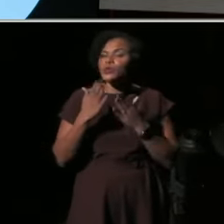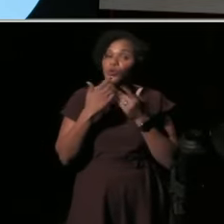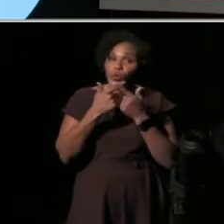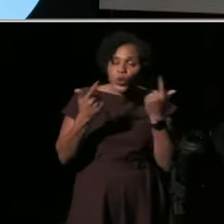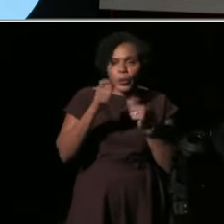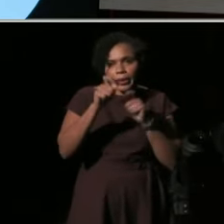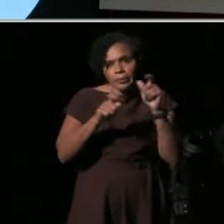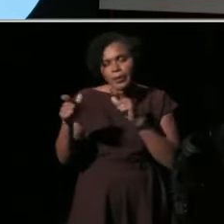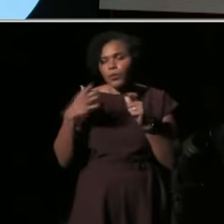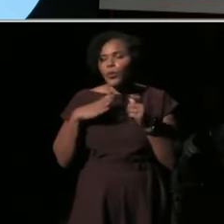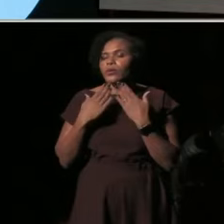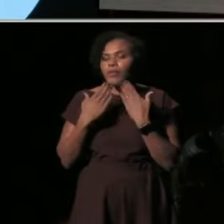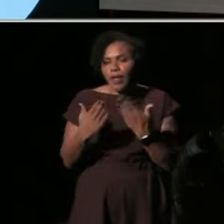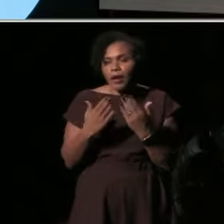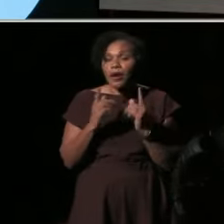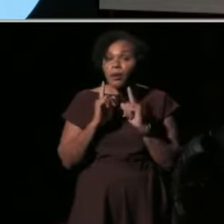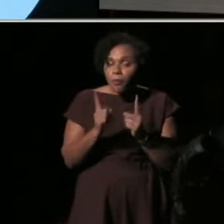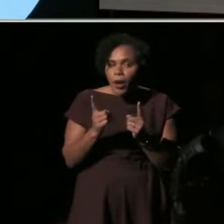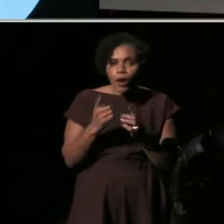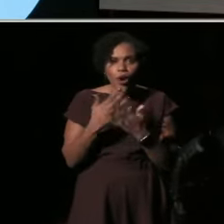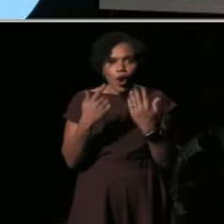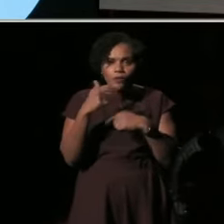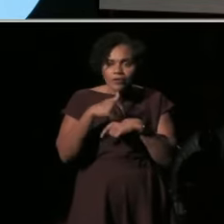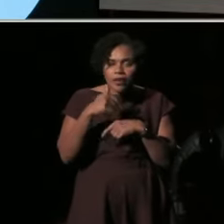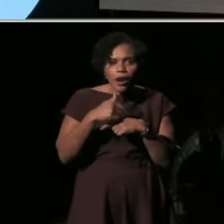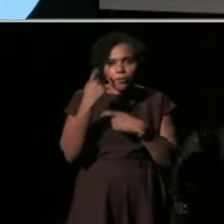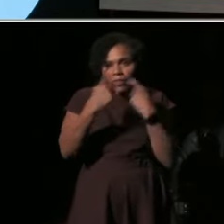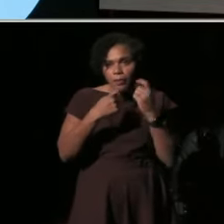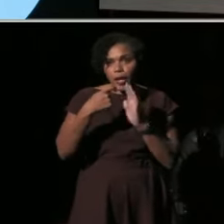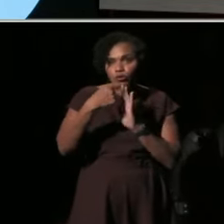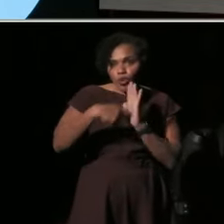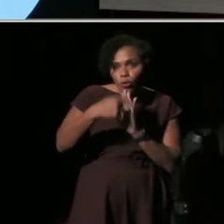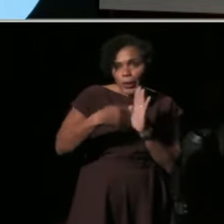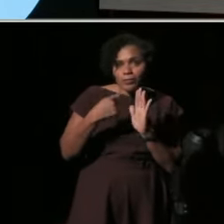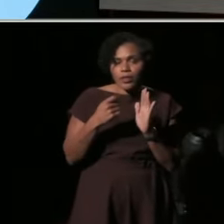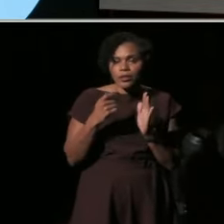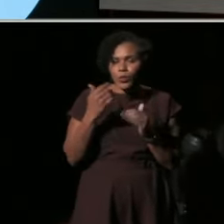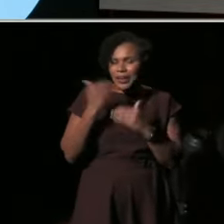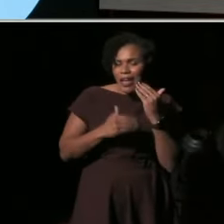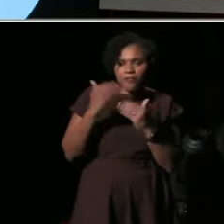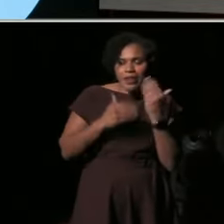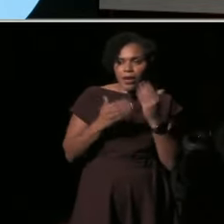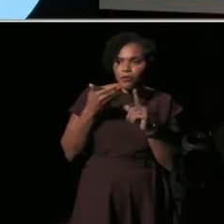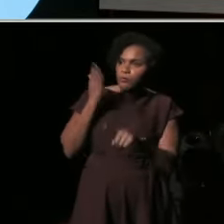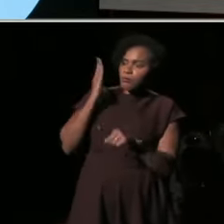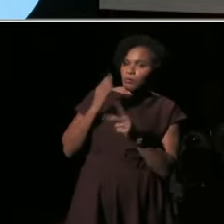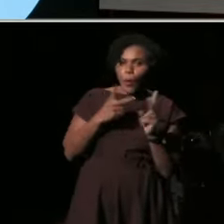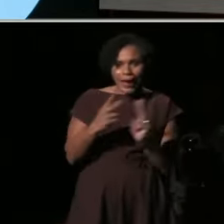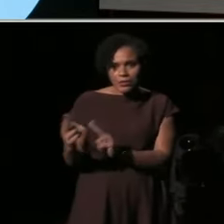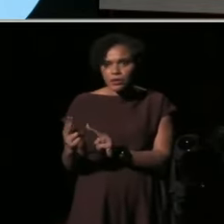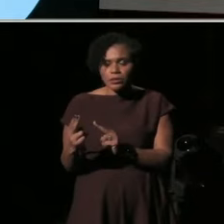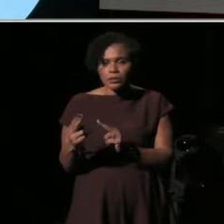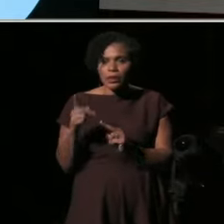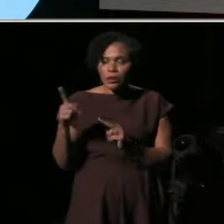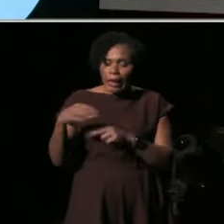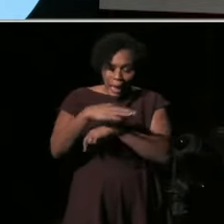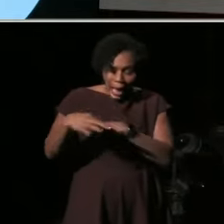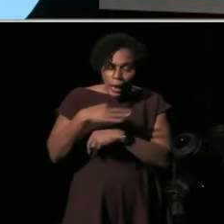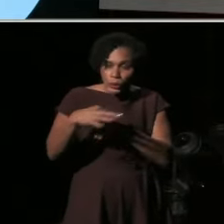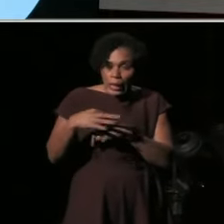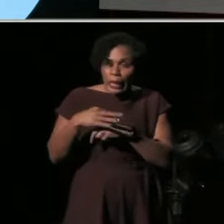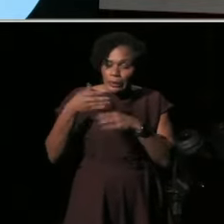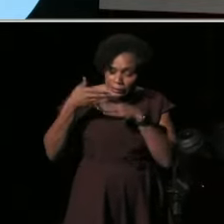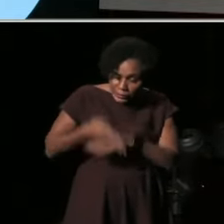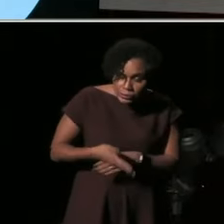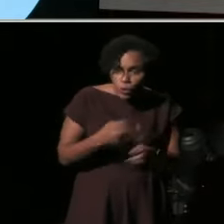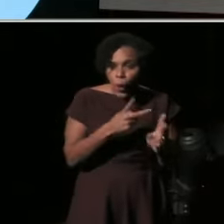have to thank, but a lot of times in film, especially in documentaries, the editors don't get enough credit. They put in so many hours of work, and just want to do a personal thanks